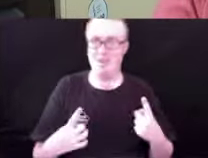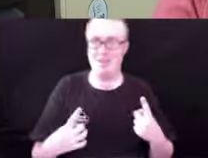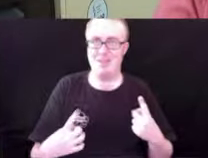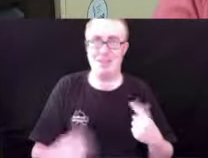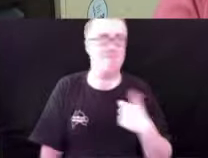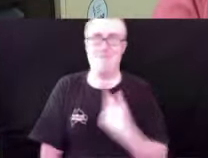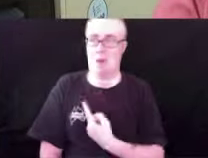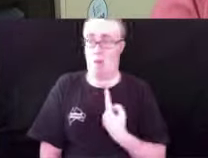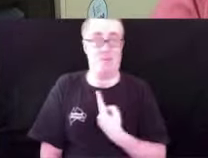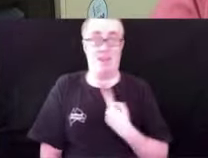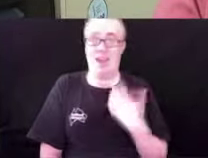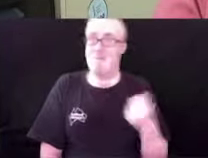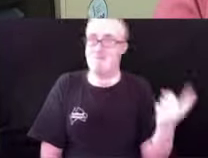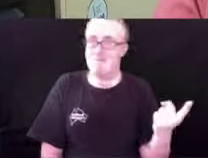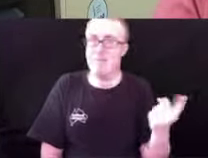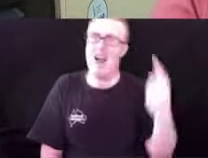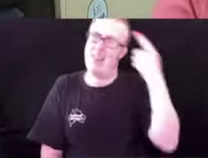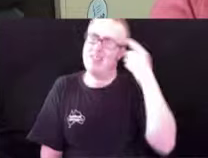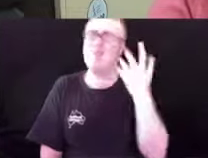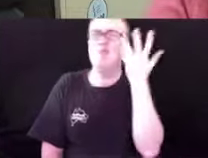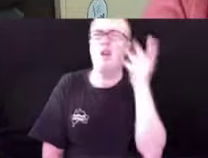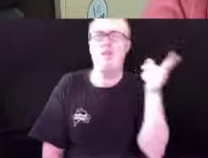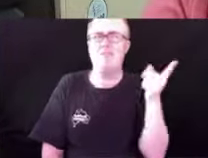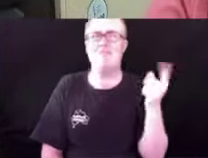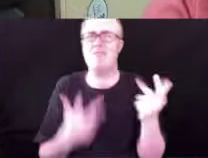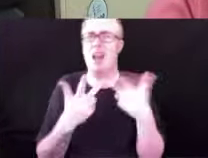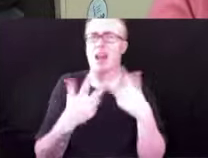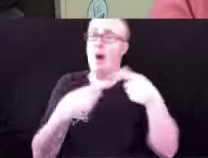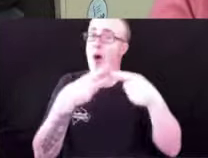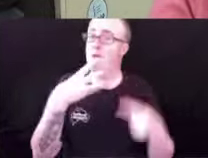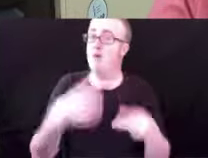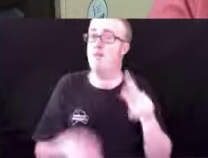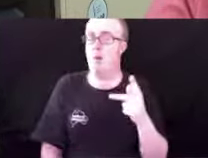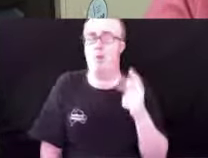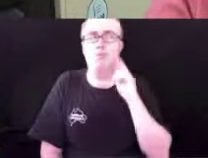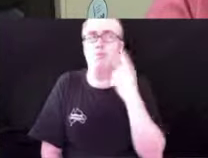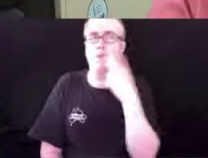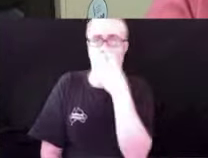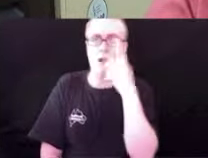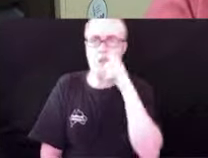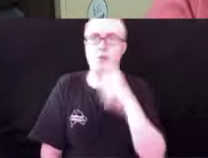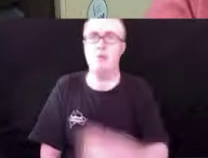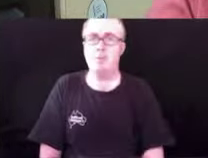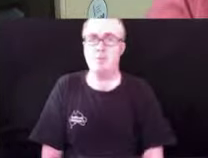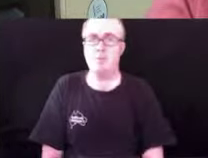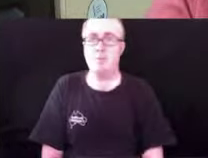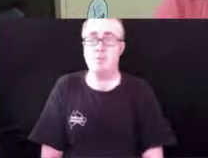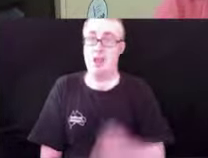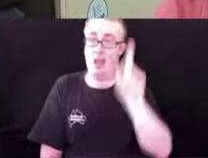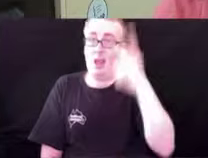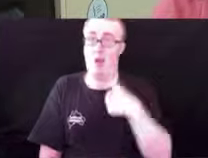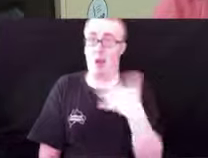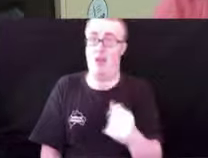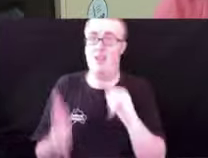just now. And I think it would just be another choice available to people who are deafblind.